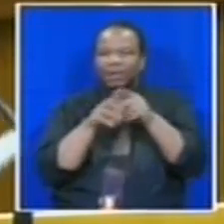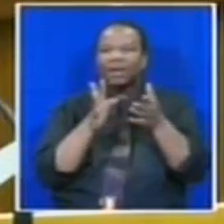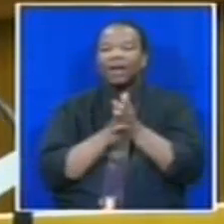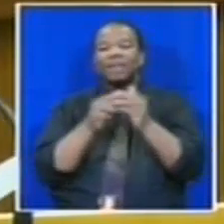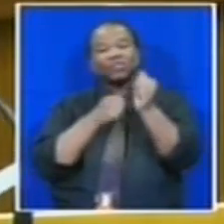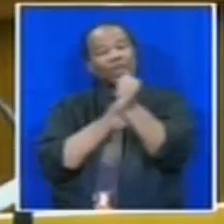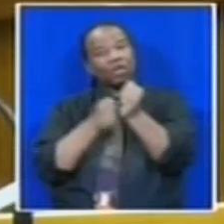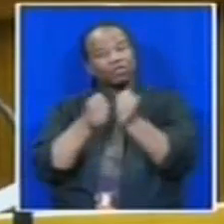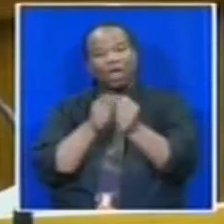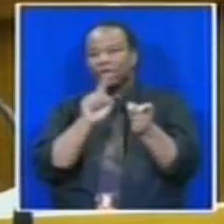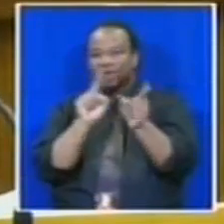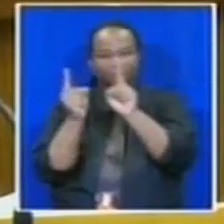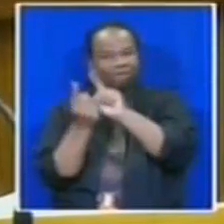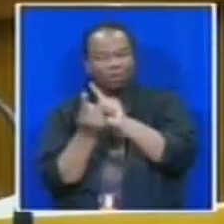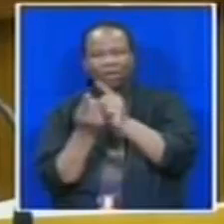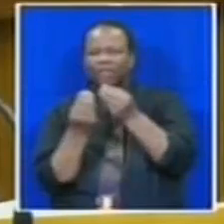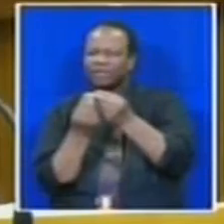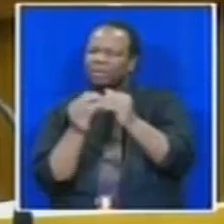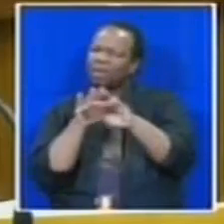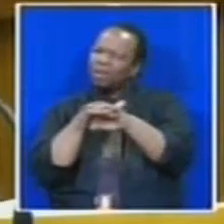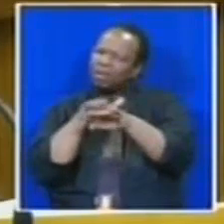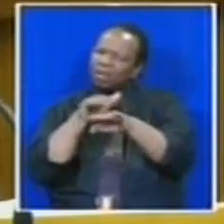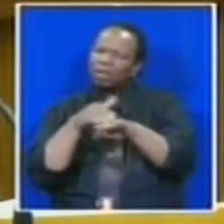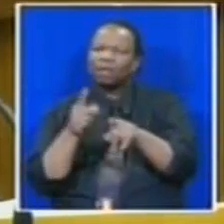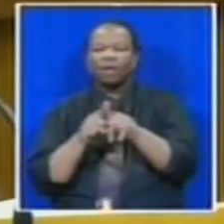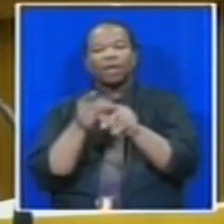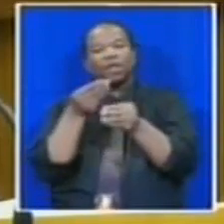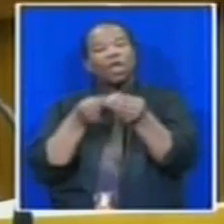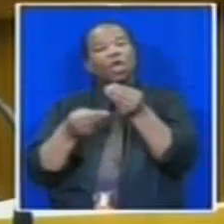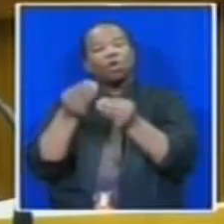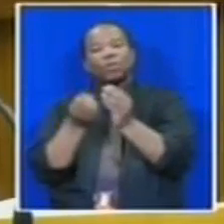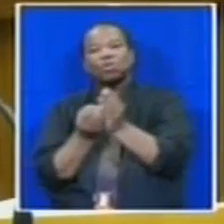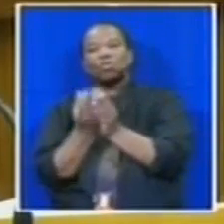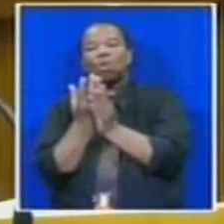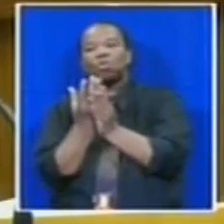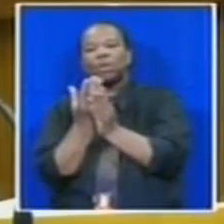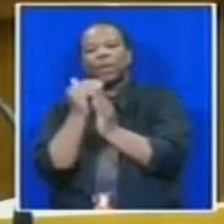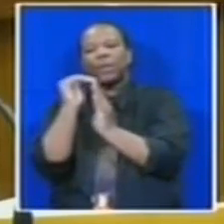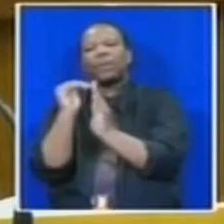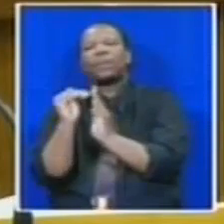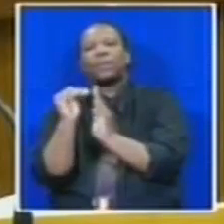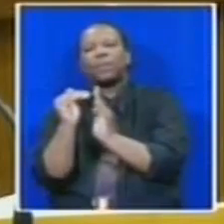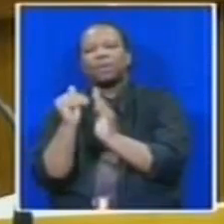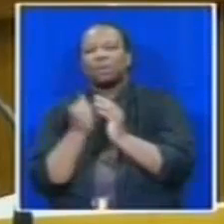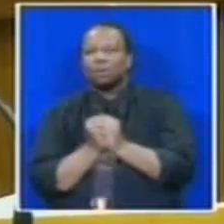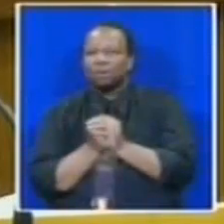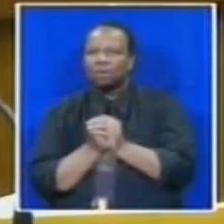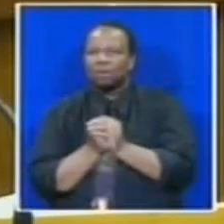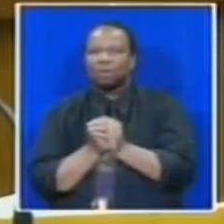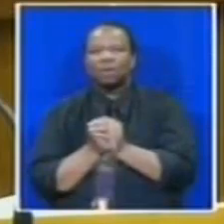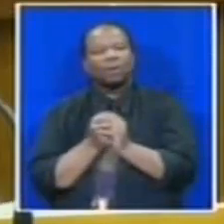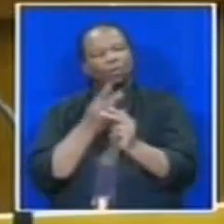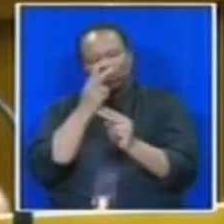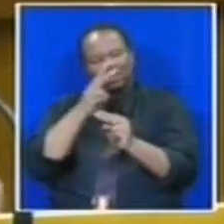policy responses have been sluggish, and economic growth has remained below expectation. We now have to rebuild